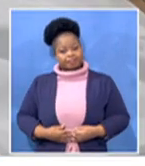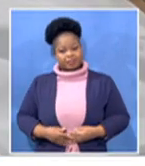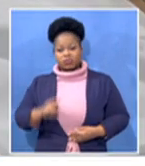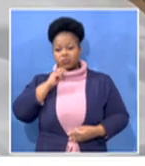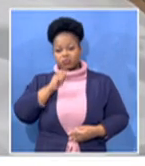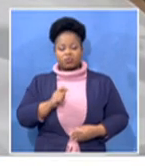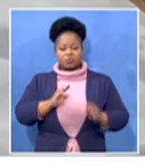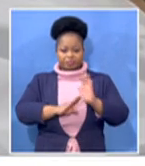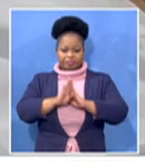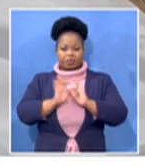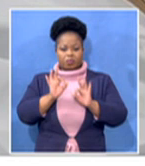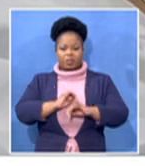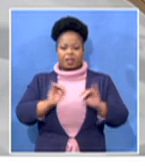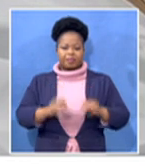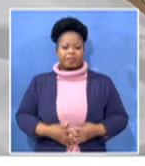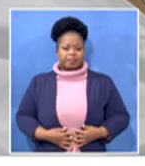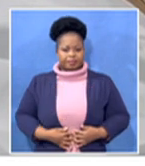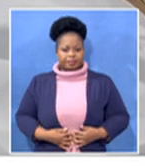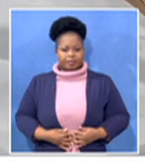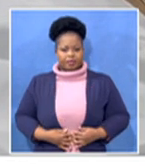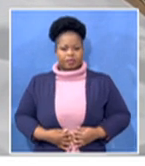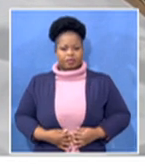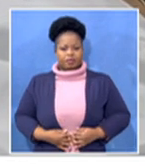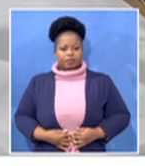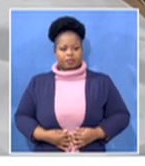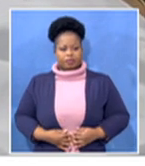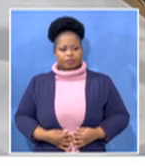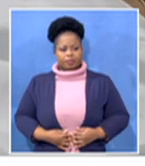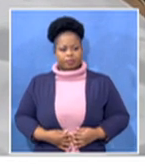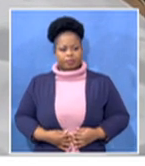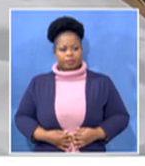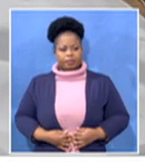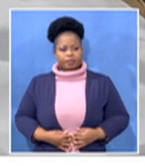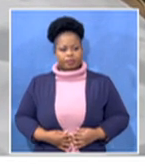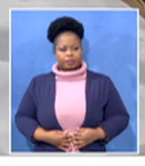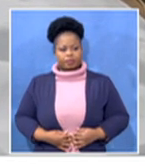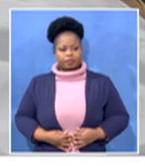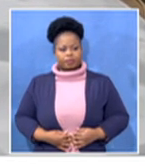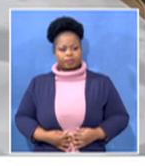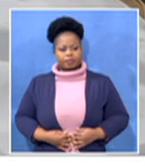case for their greater use. Shervin Briceby's SABC News, New York.